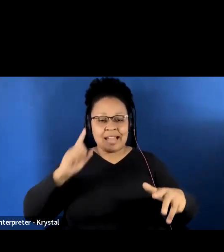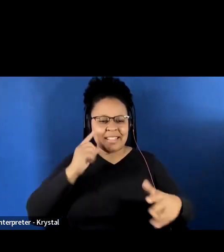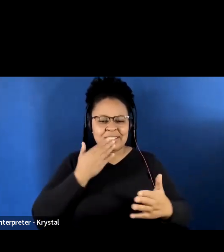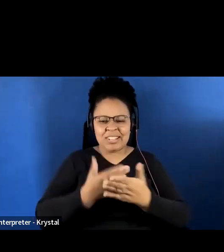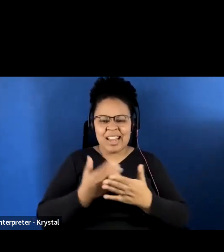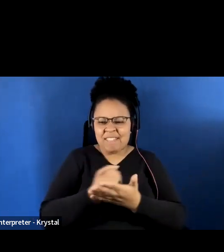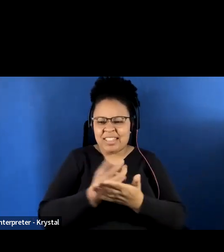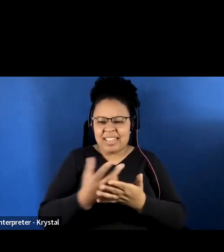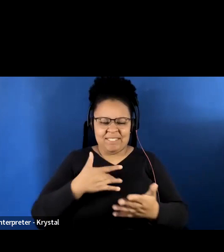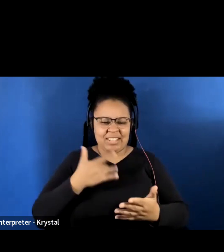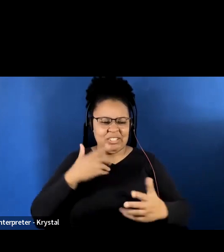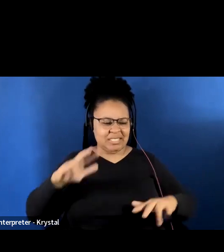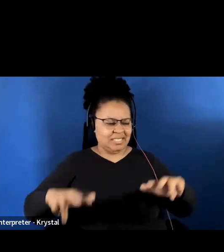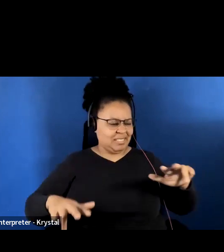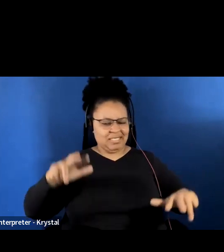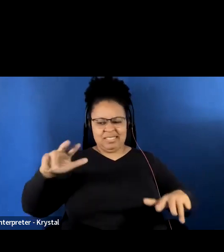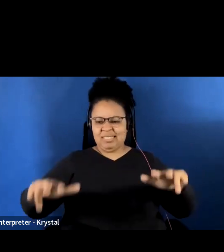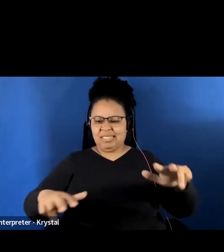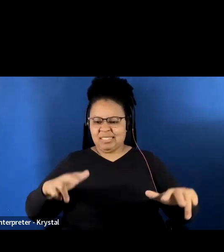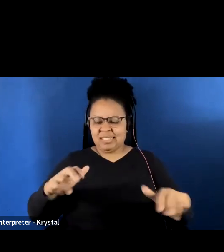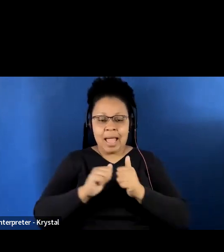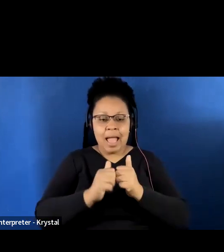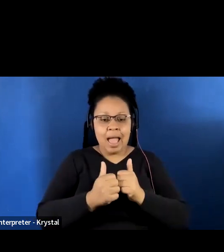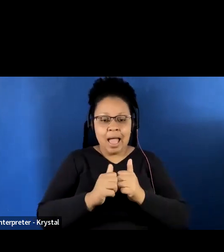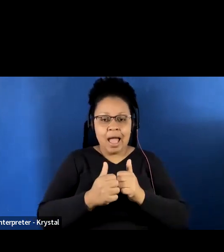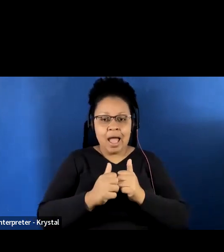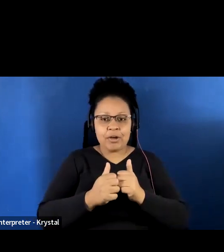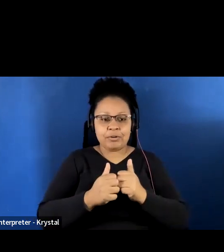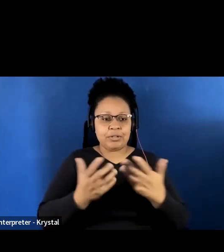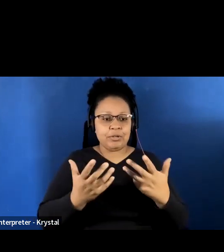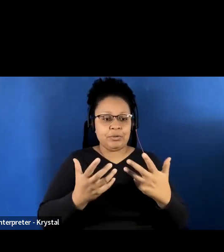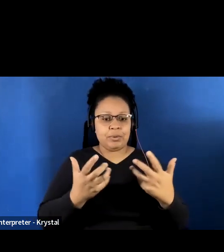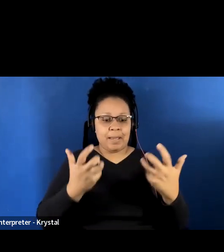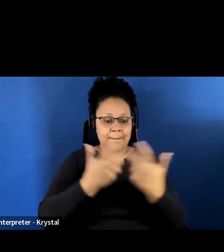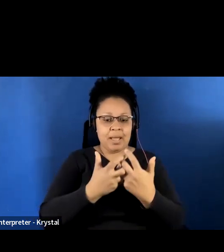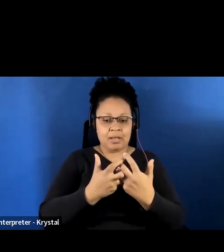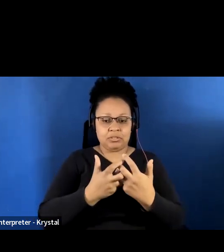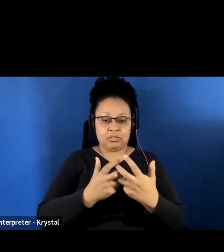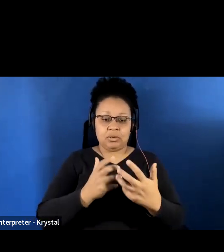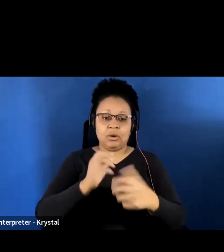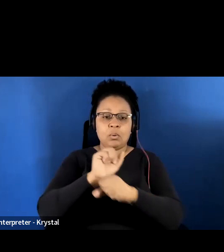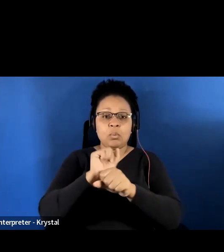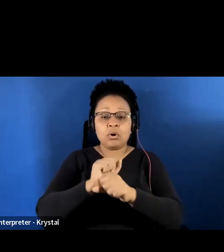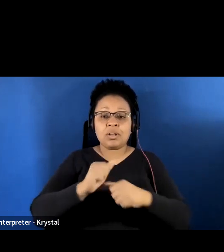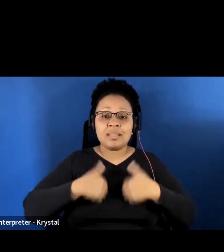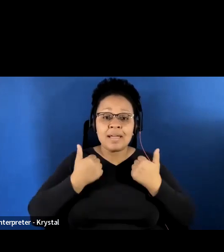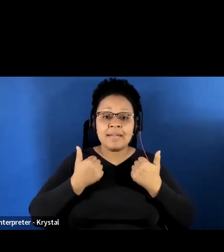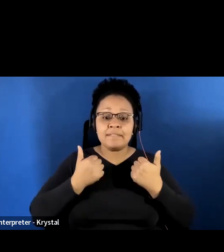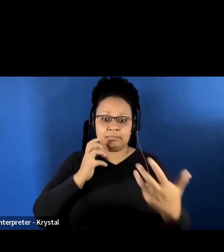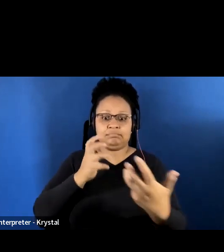awkward. And then how do you fit your work life into that?